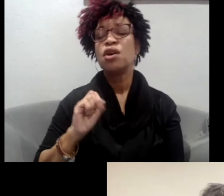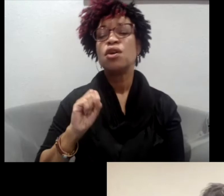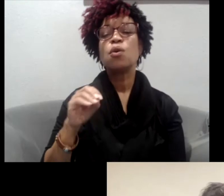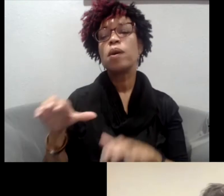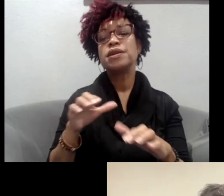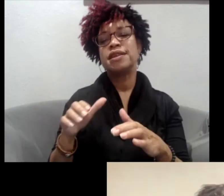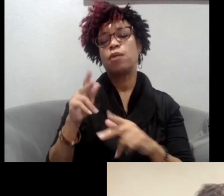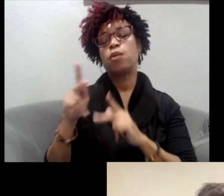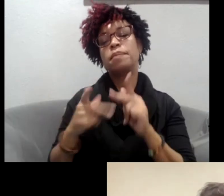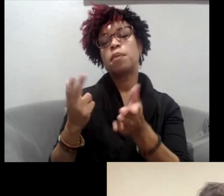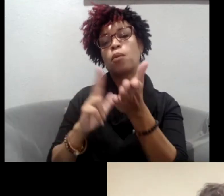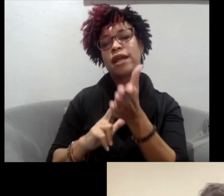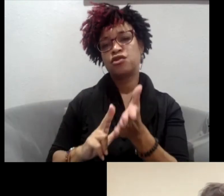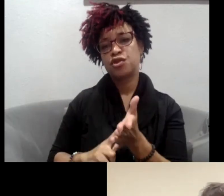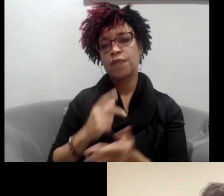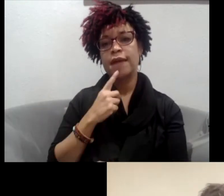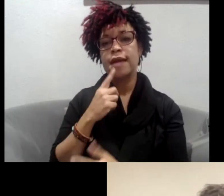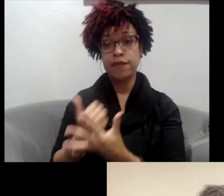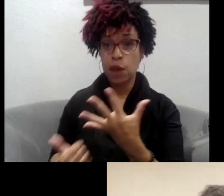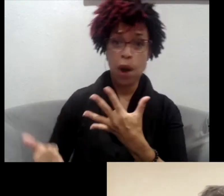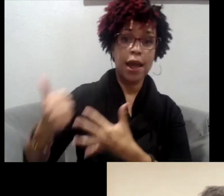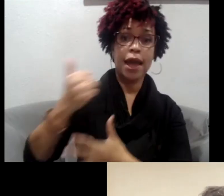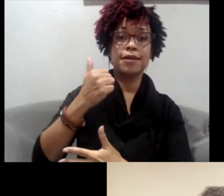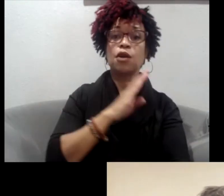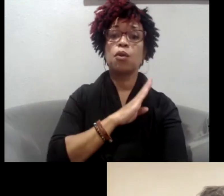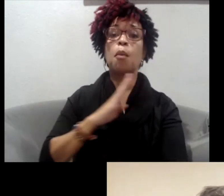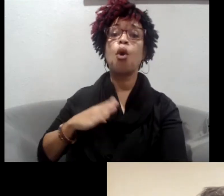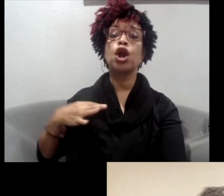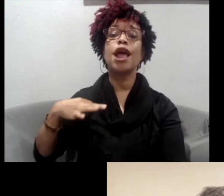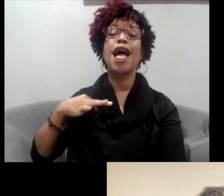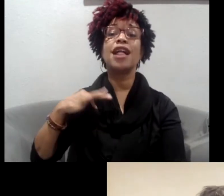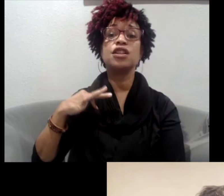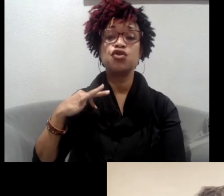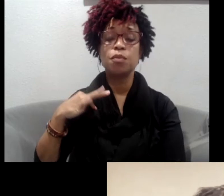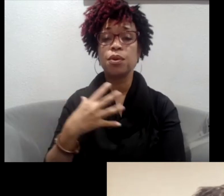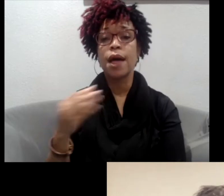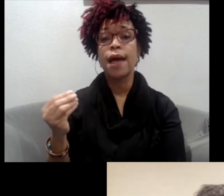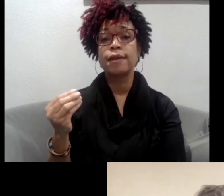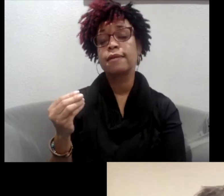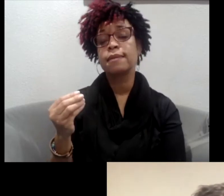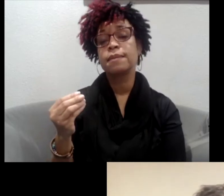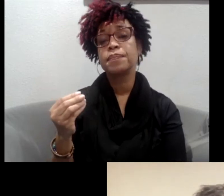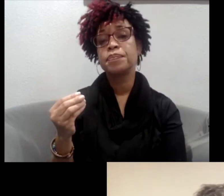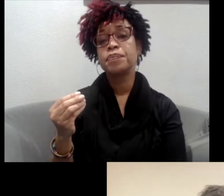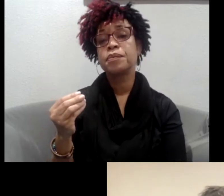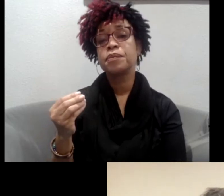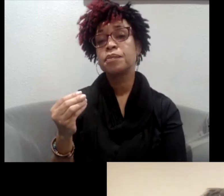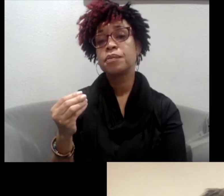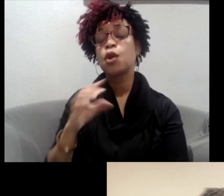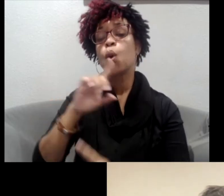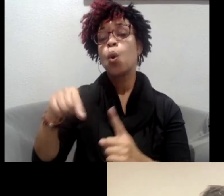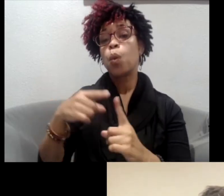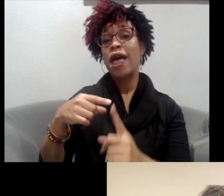they'll say that they want to be executive board eligible. And then of all the candidates that